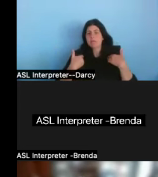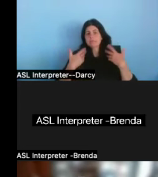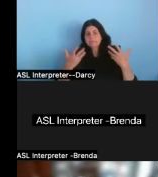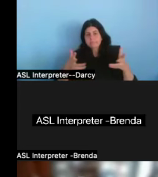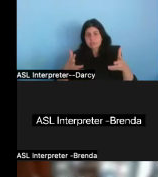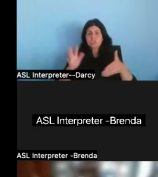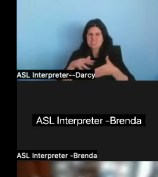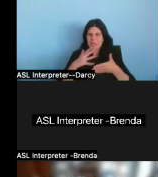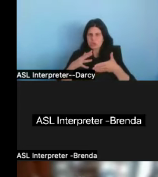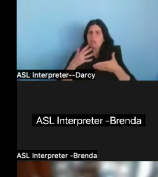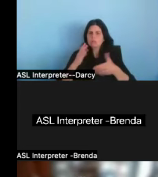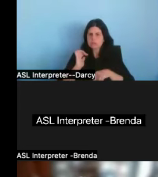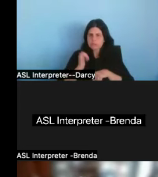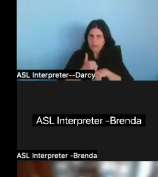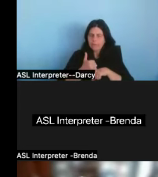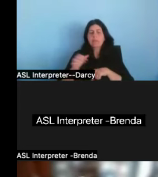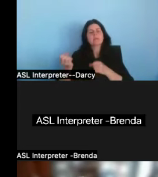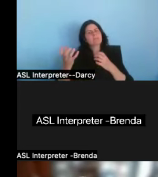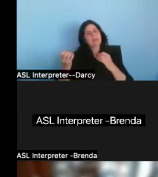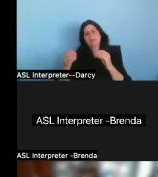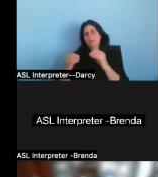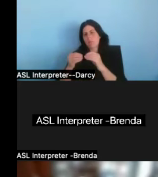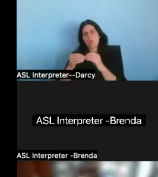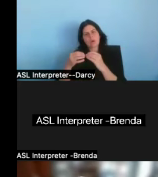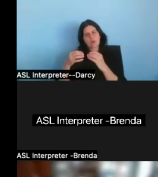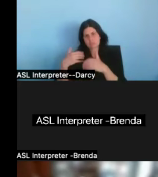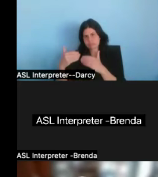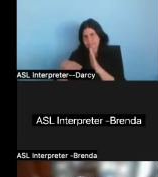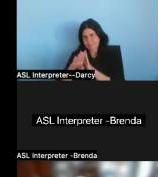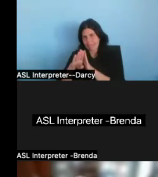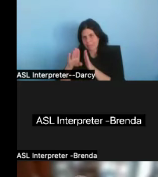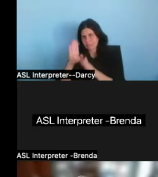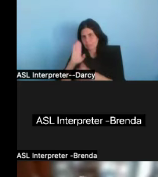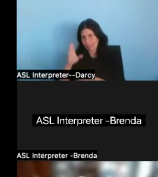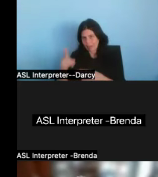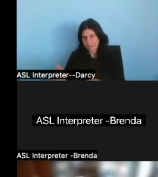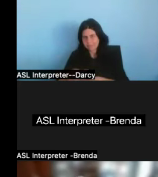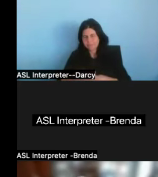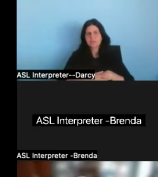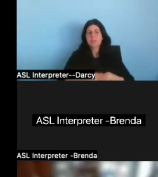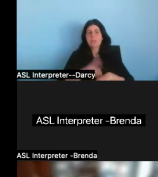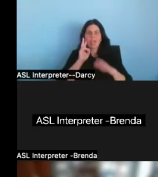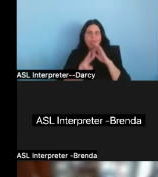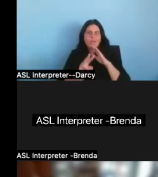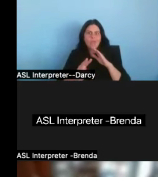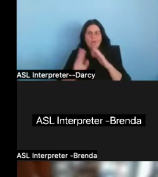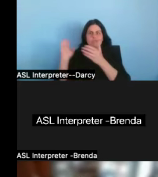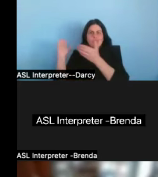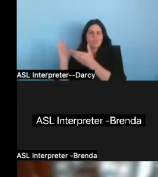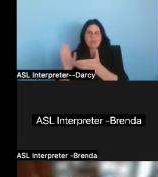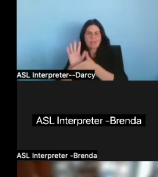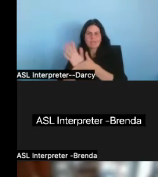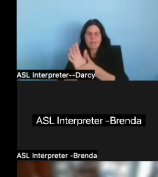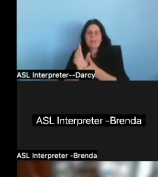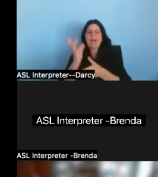Many more are actually in the works. And so we're looking forward to bringing the film to communities. And if